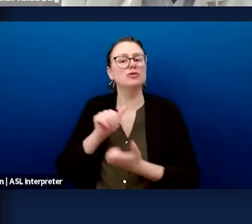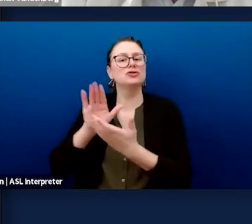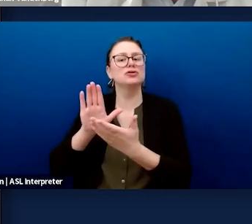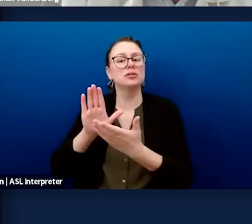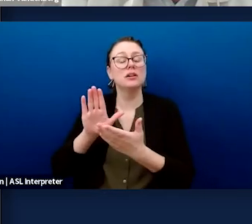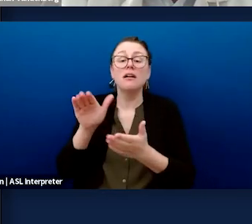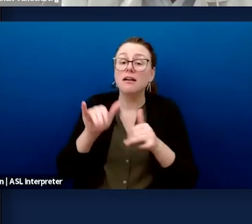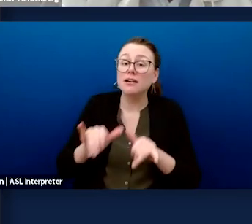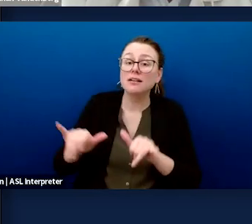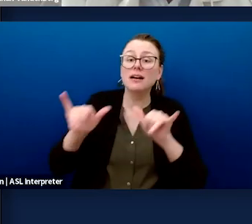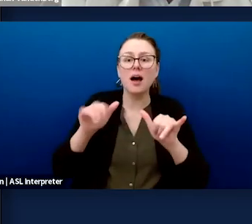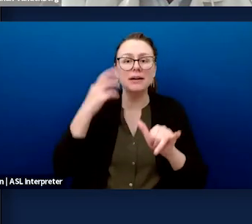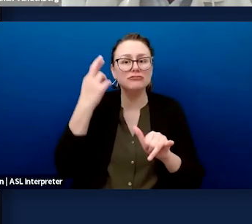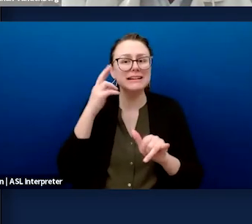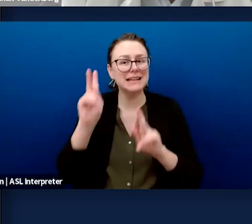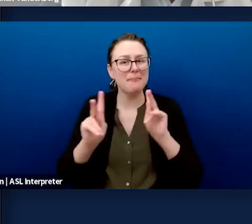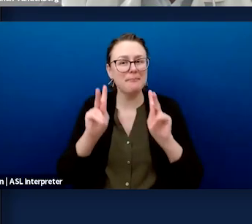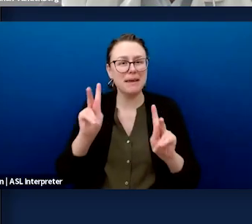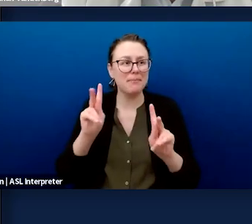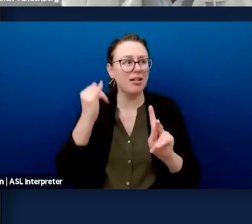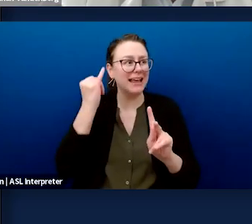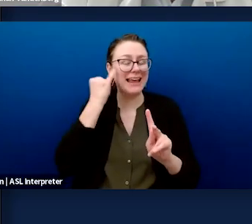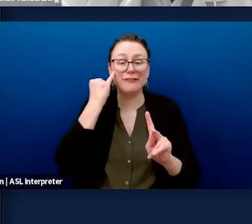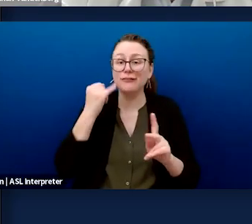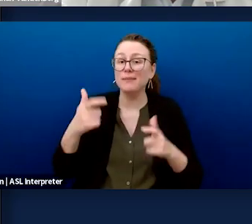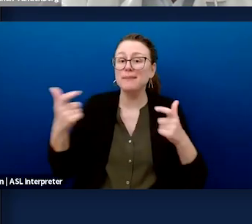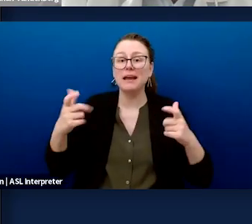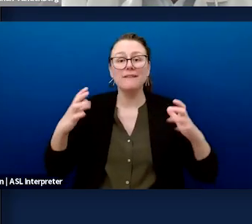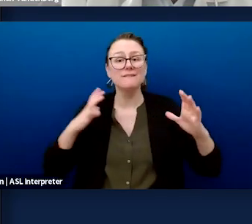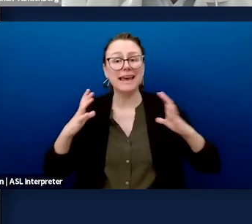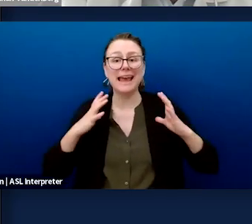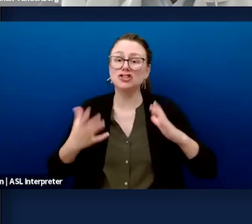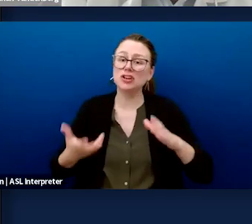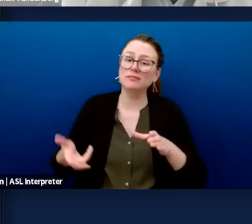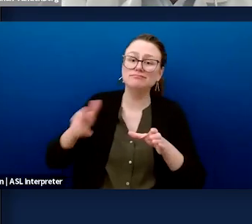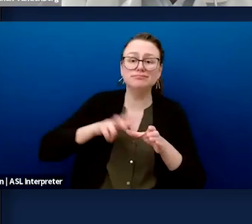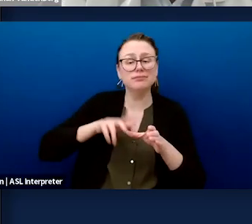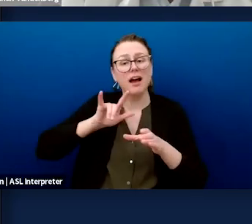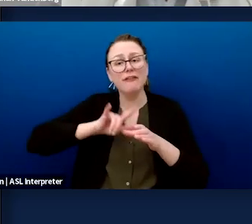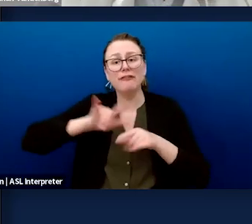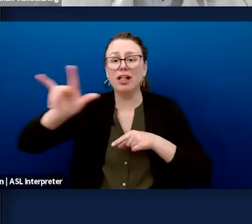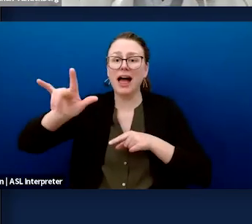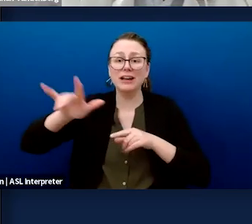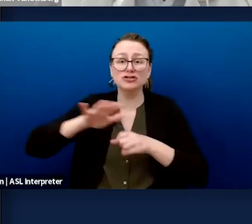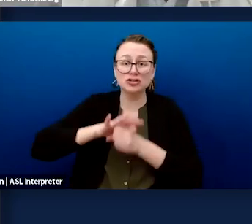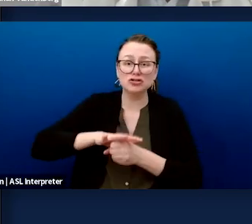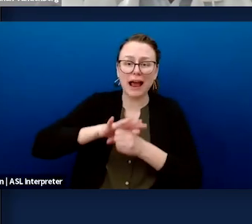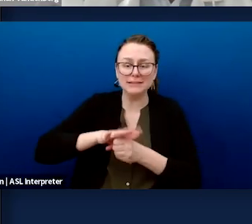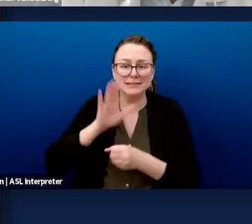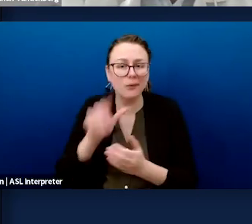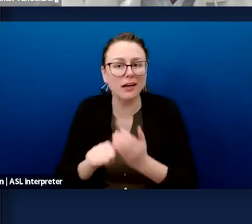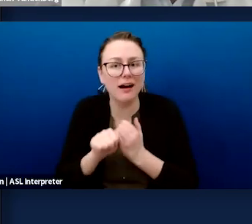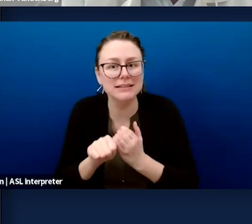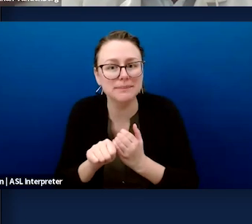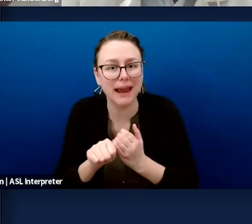get constipated when they fly is because it's a little bit nerve-wracking flying, and that ramps up your fight or flight system. Another